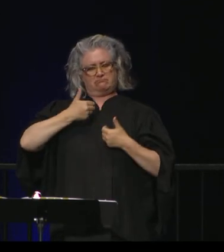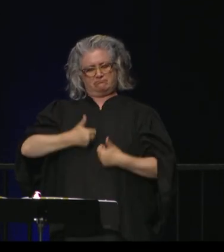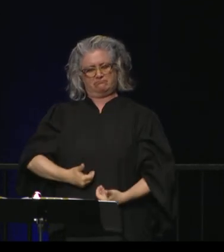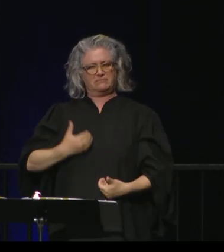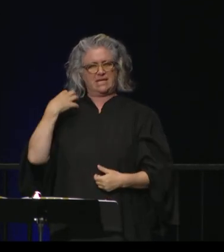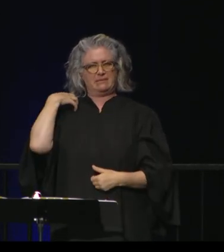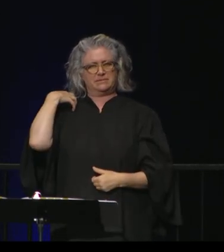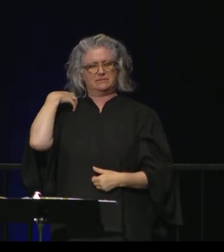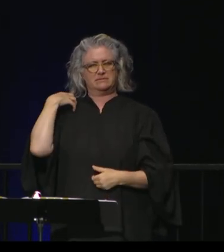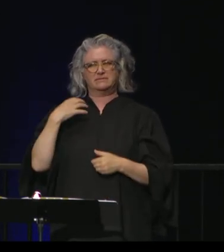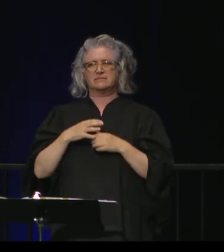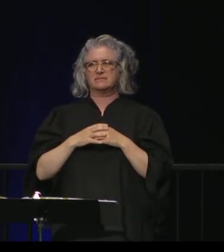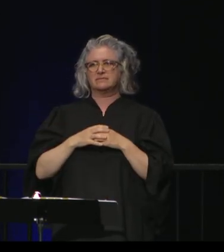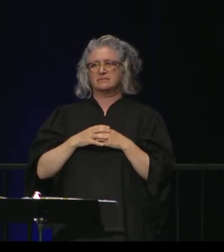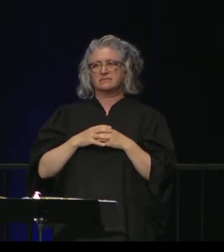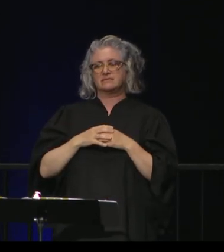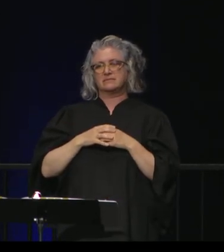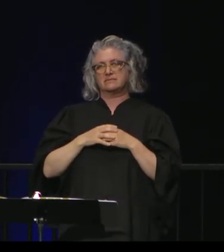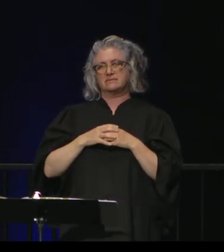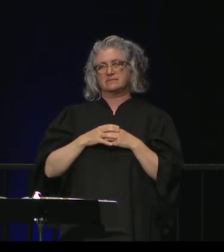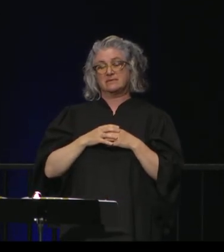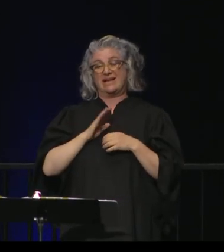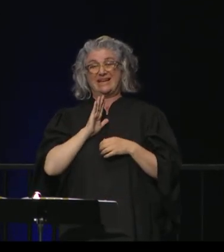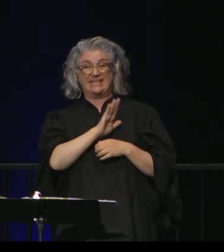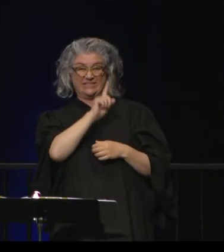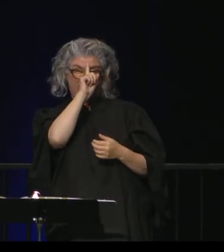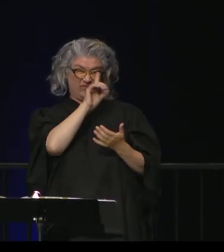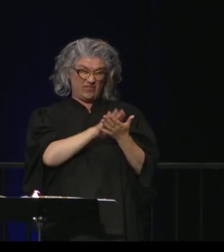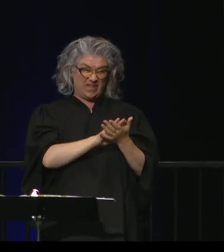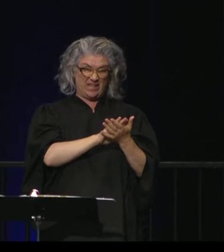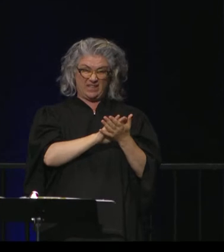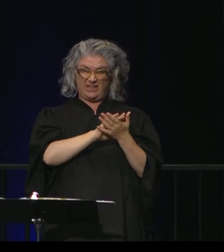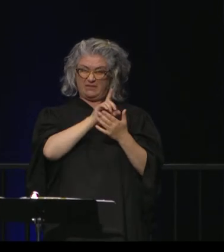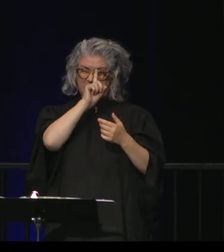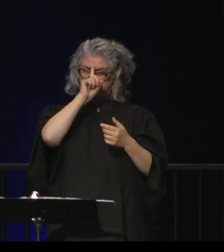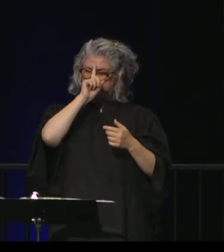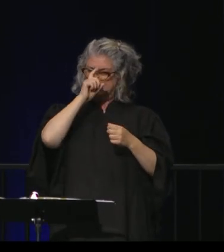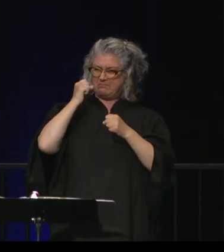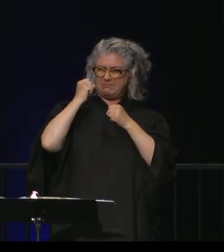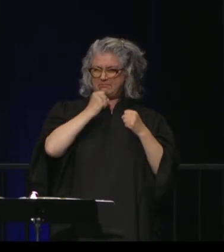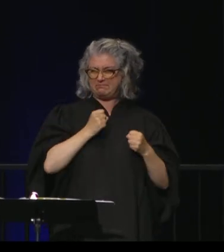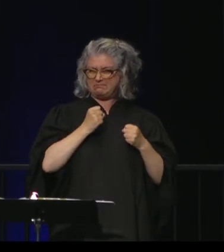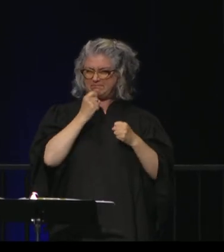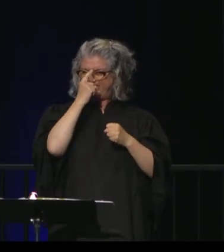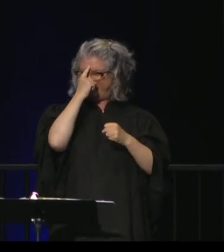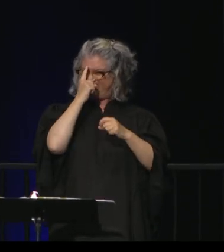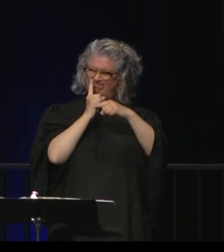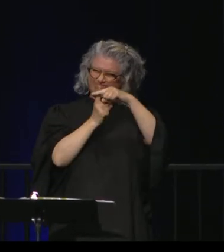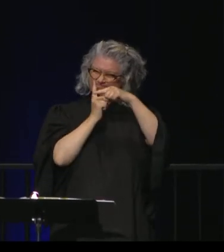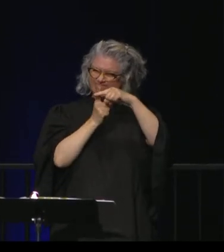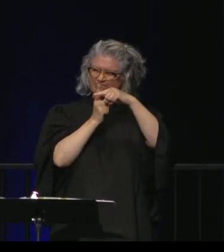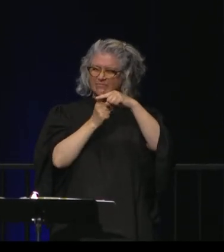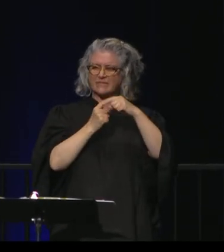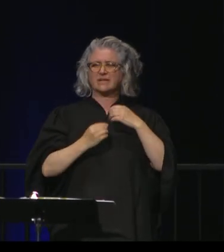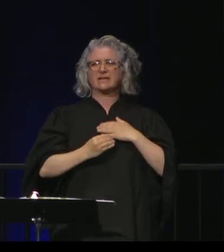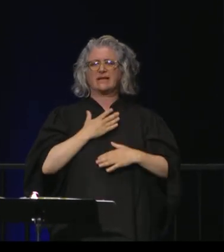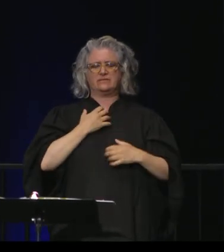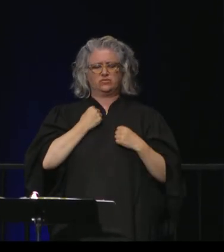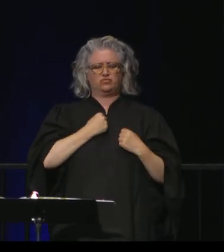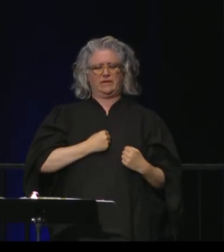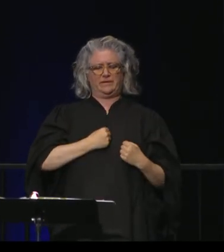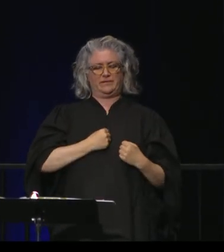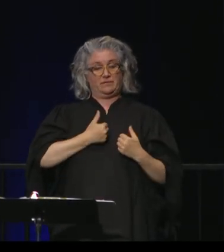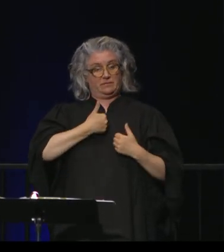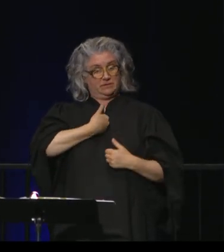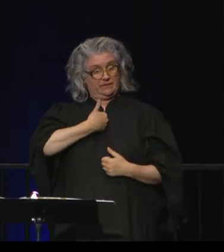And Mandela's faith, his conviction, gave strength and inspiration not only to himself, but to